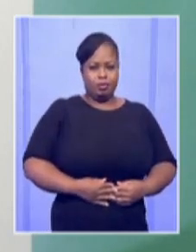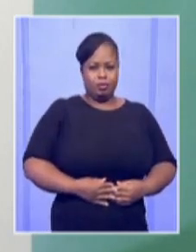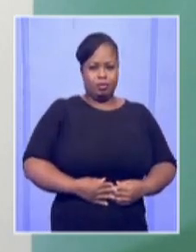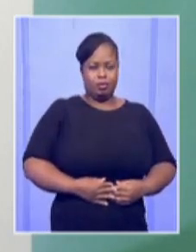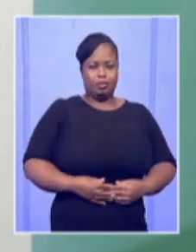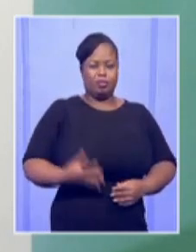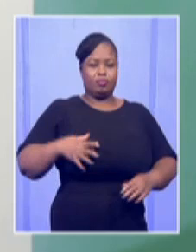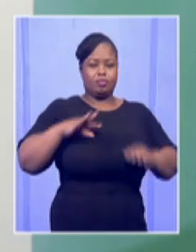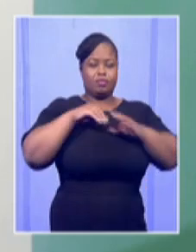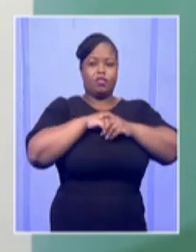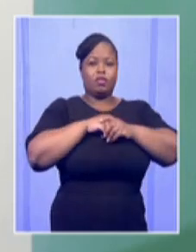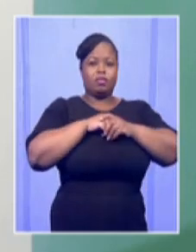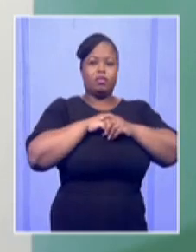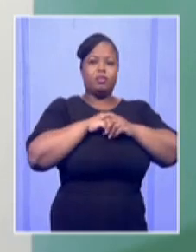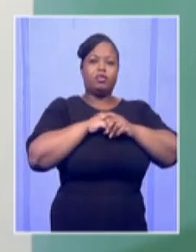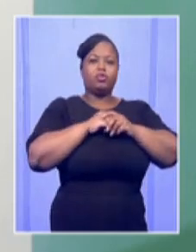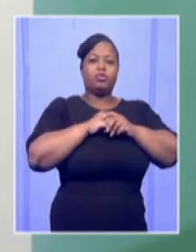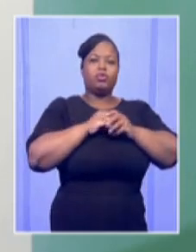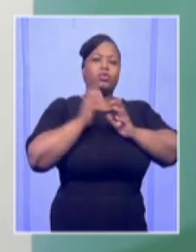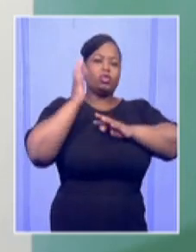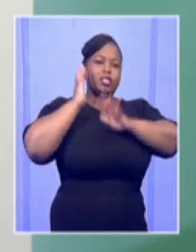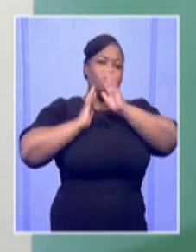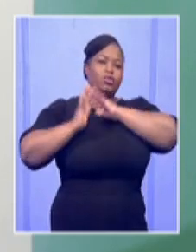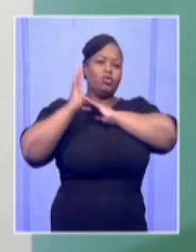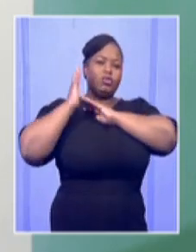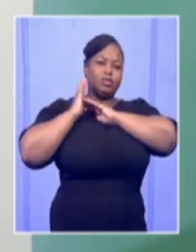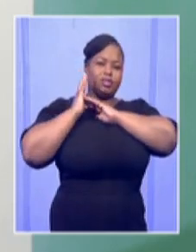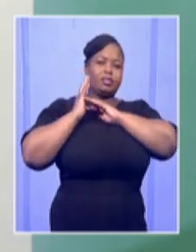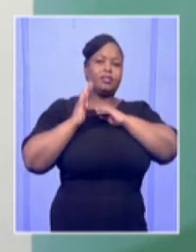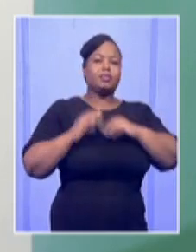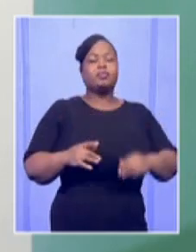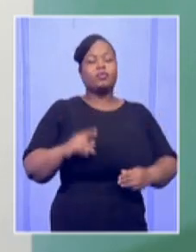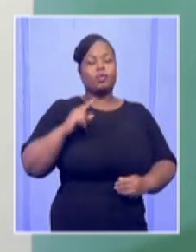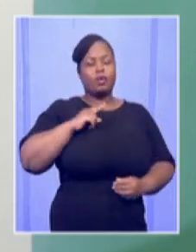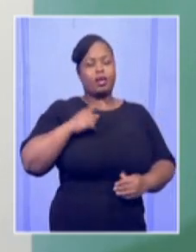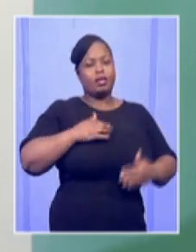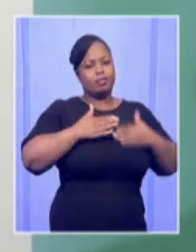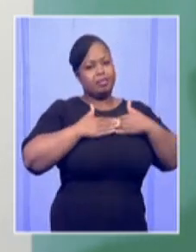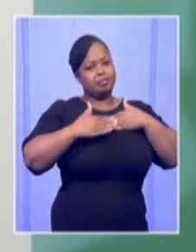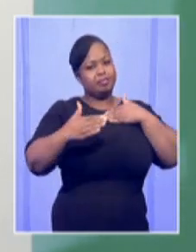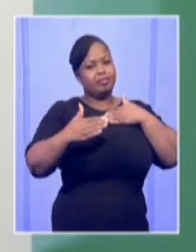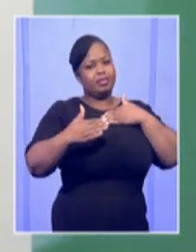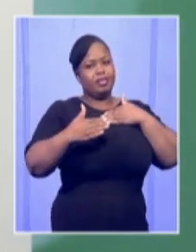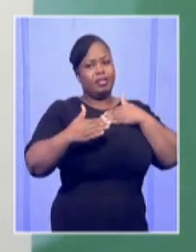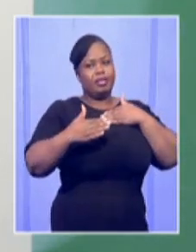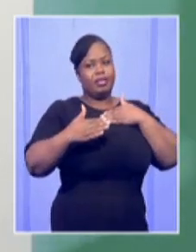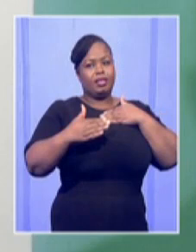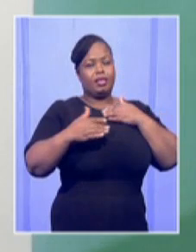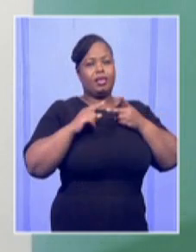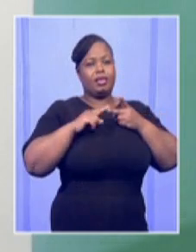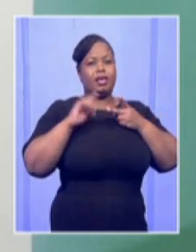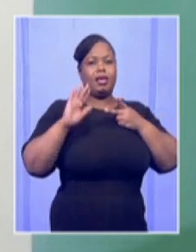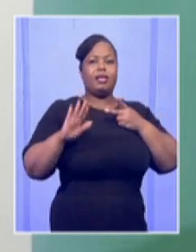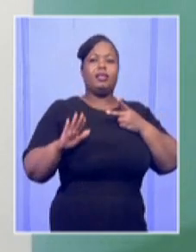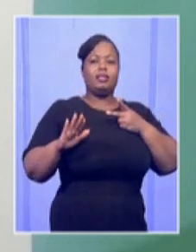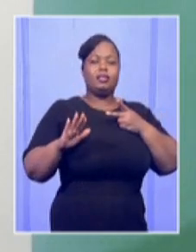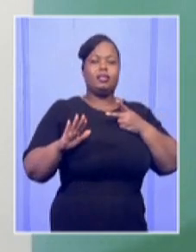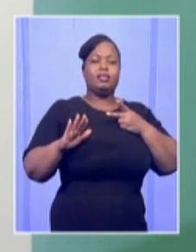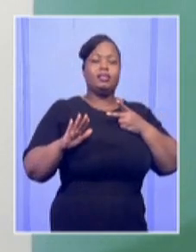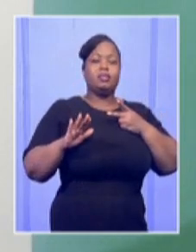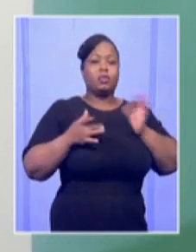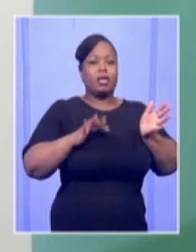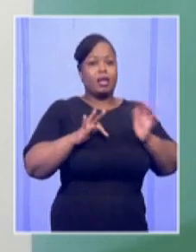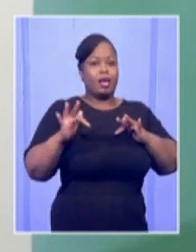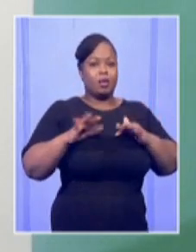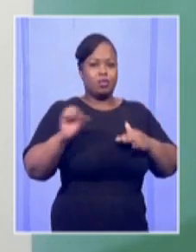contributing to history, that 20 years down the line, people will still be reading this to say this is what happened in South Africa and how South